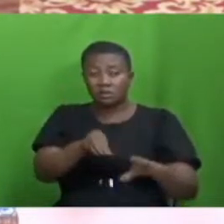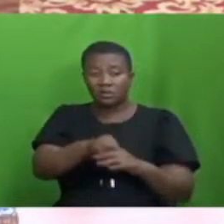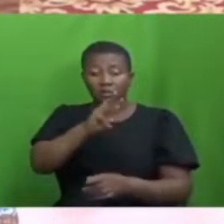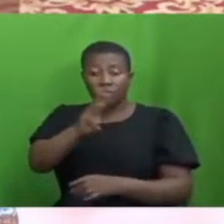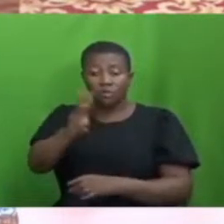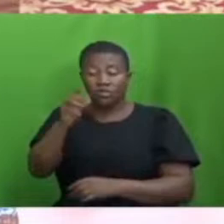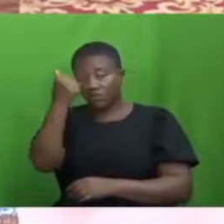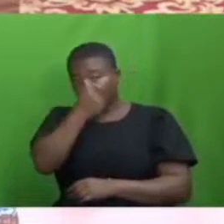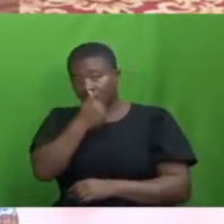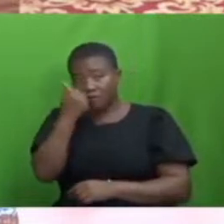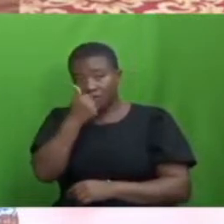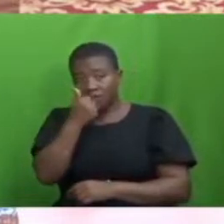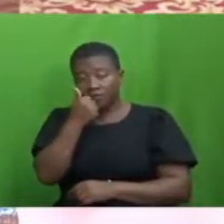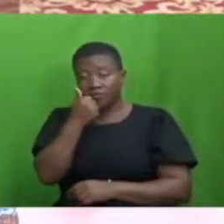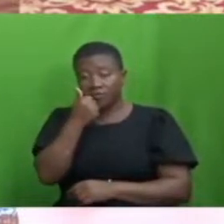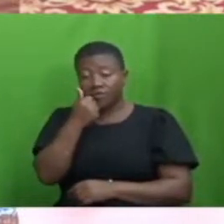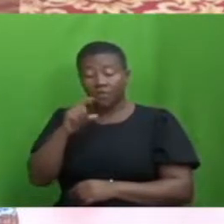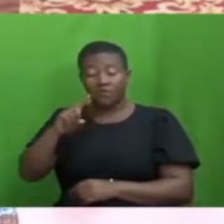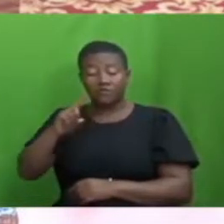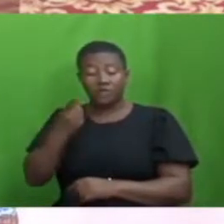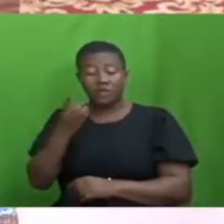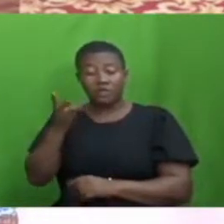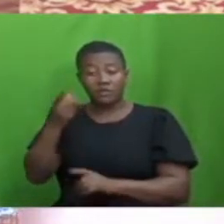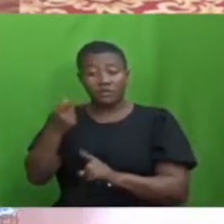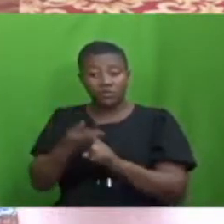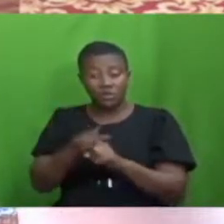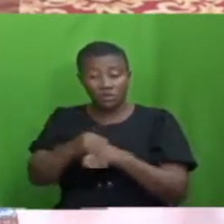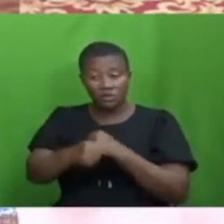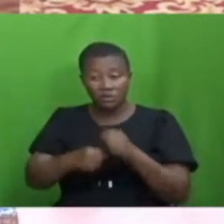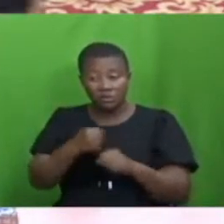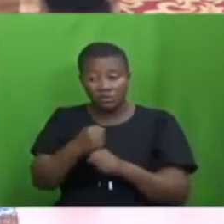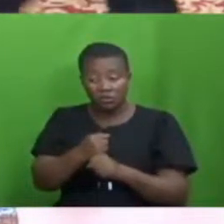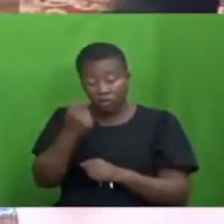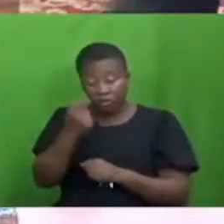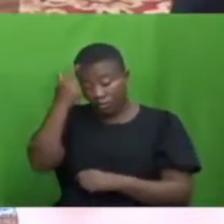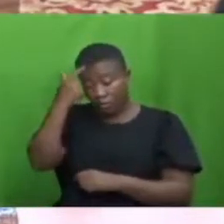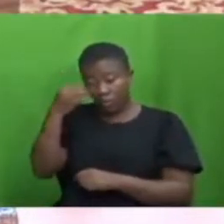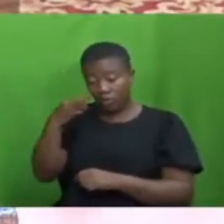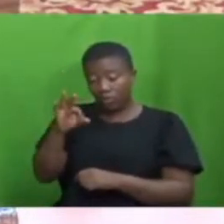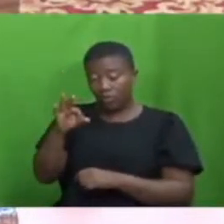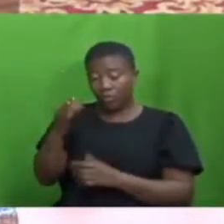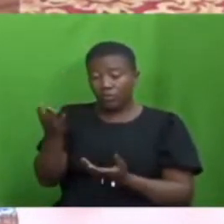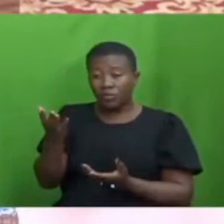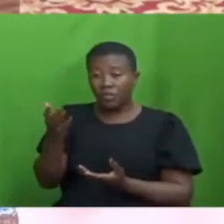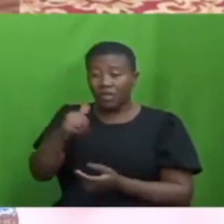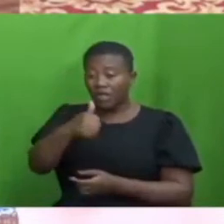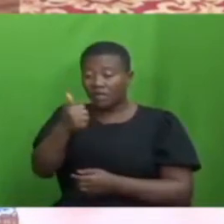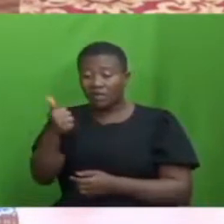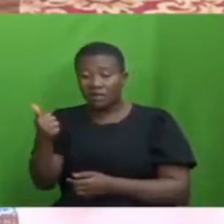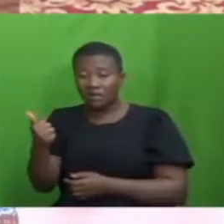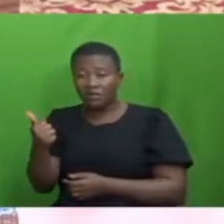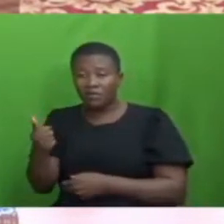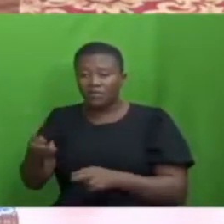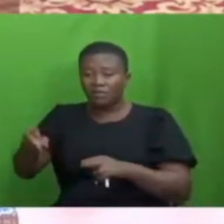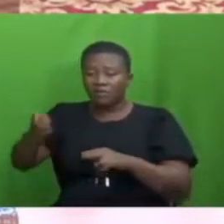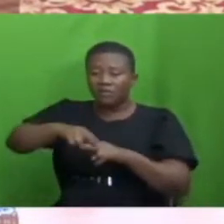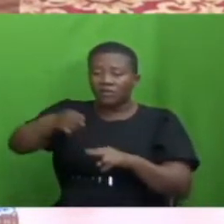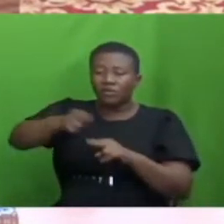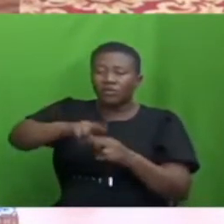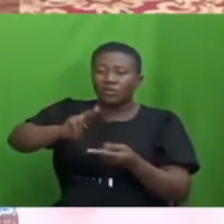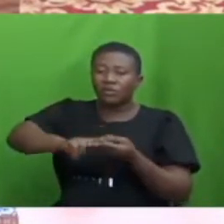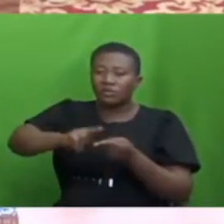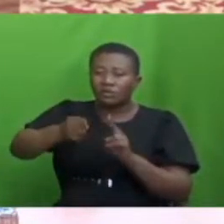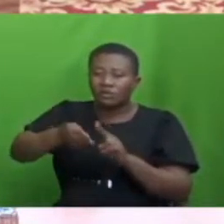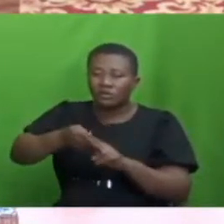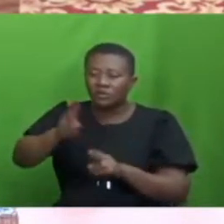region in the first 6 months of this year. Due to this instability, among others, increasing numbers of West